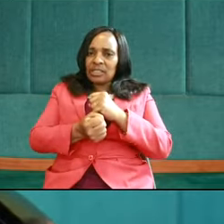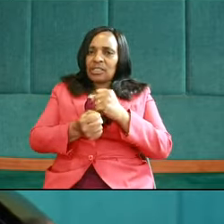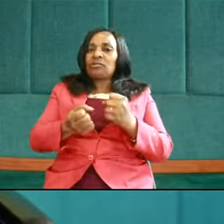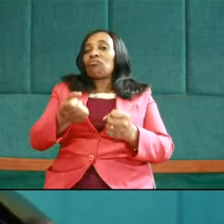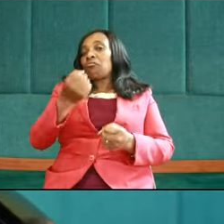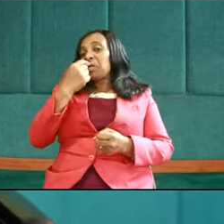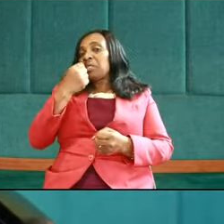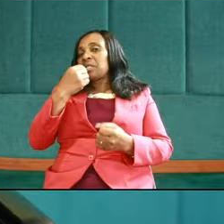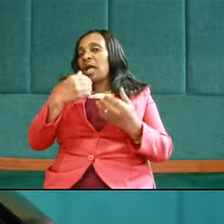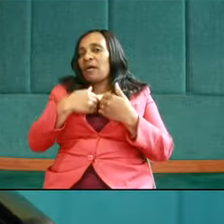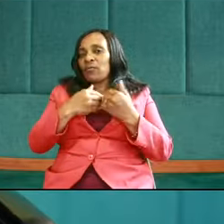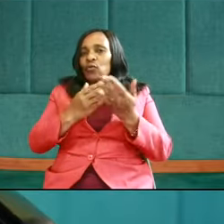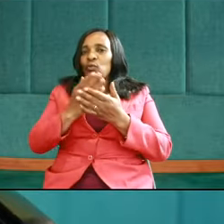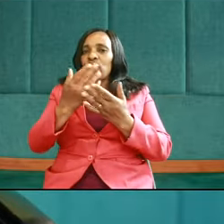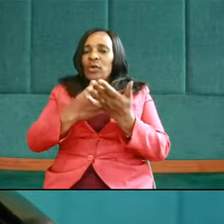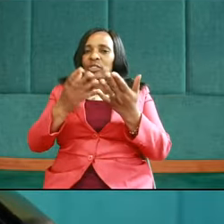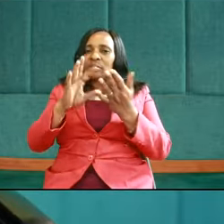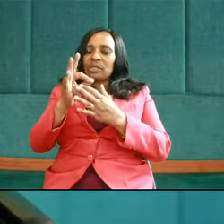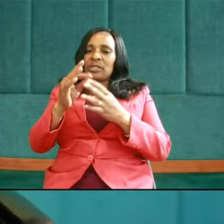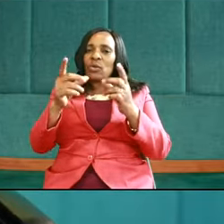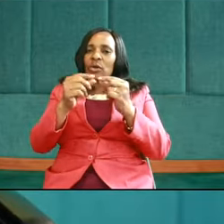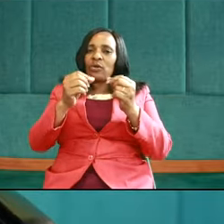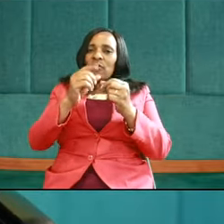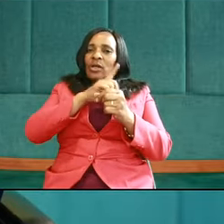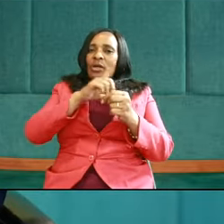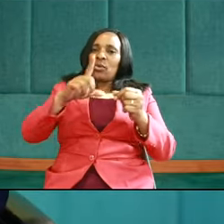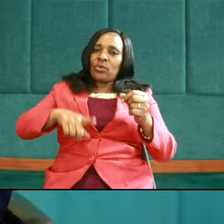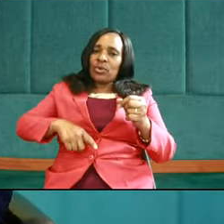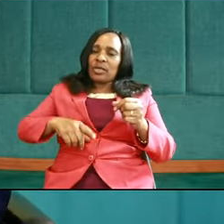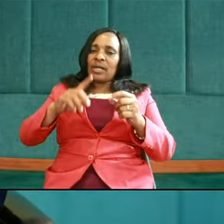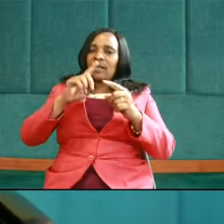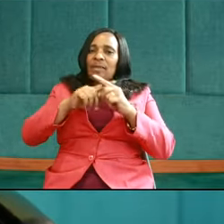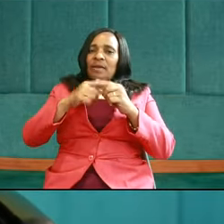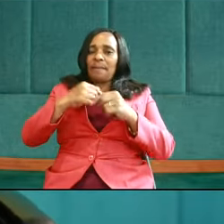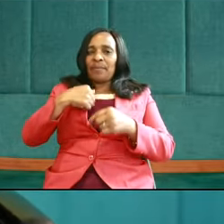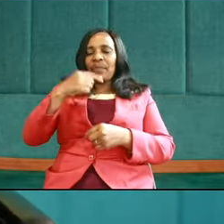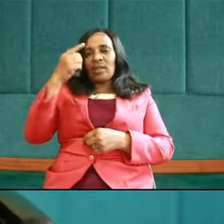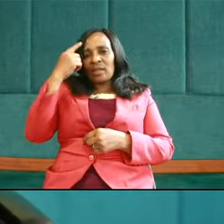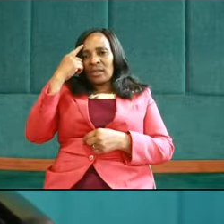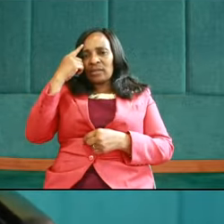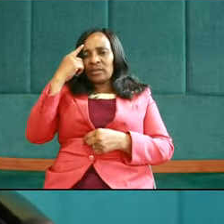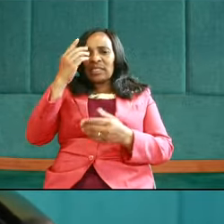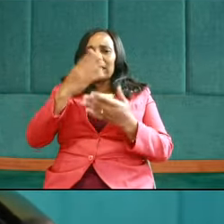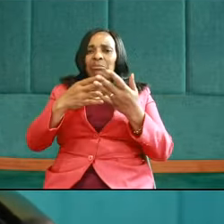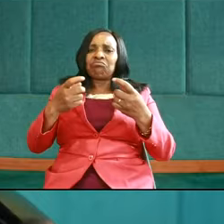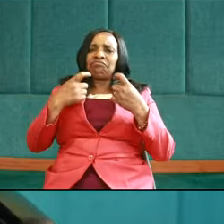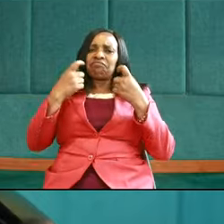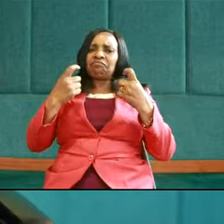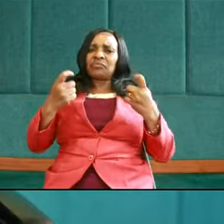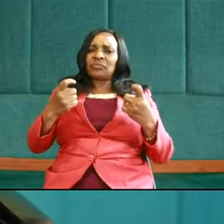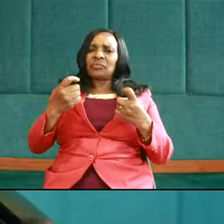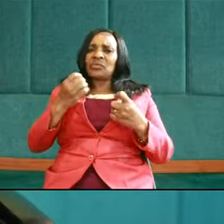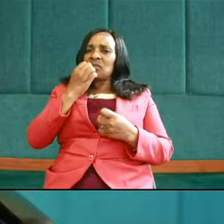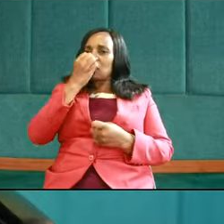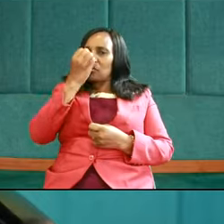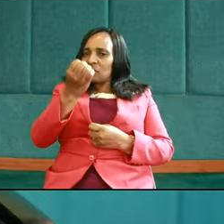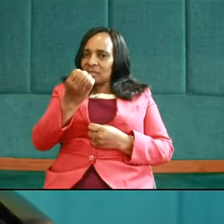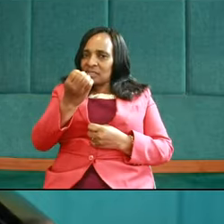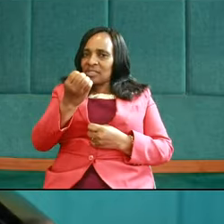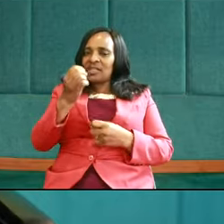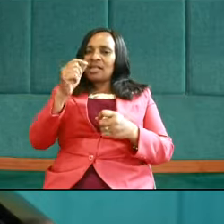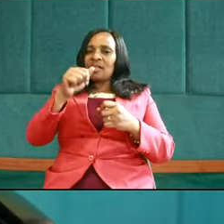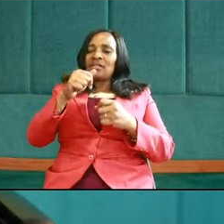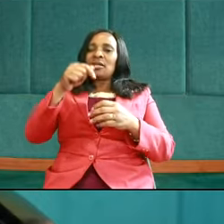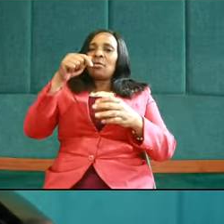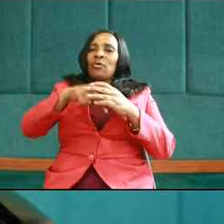treatment through the Holy Spirit and the word of the Lord. And I think certain sins are ignored, and that's on the part of